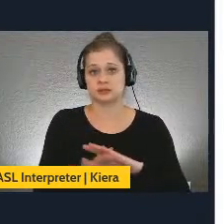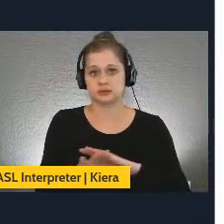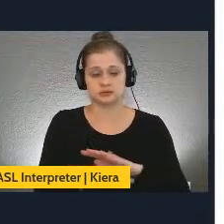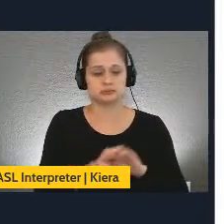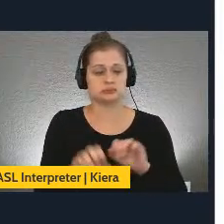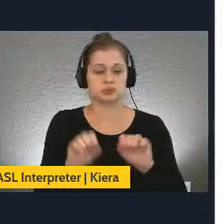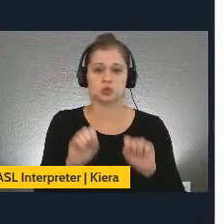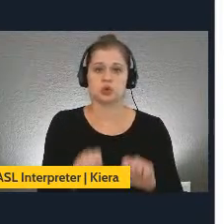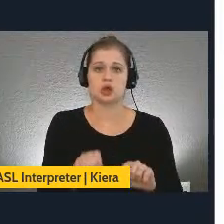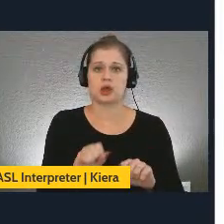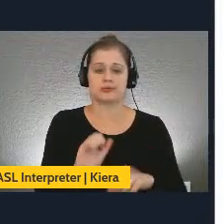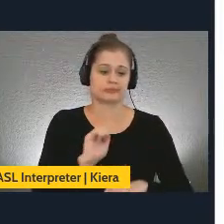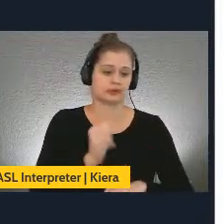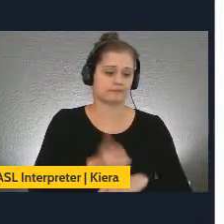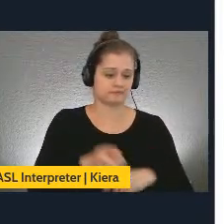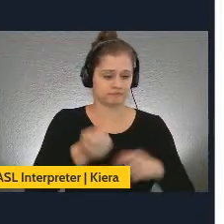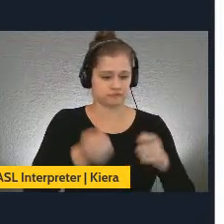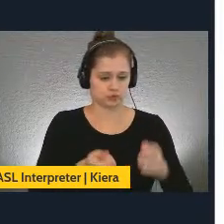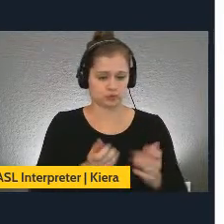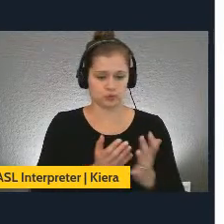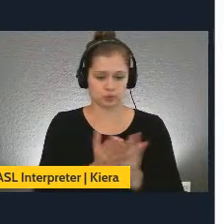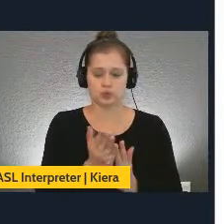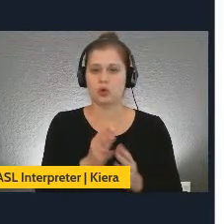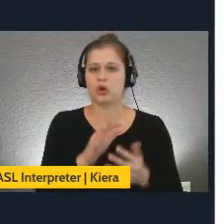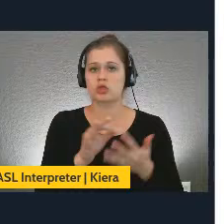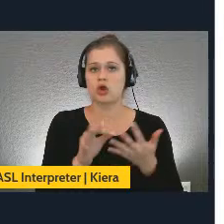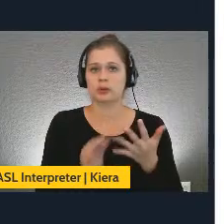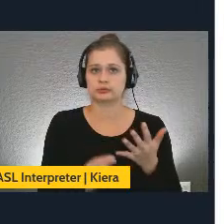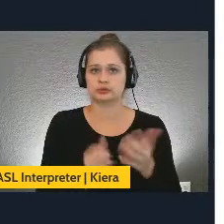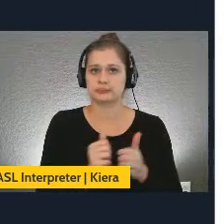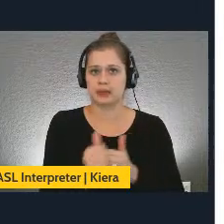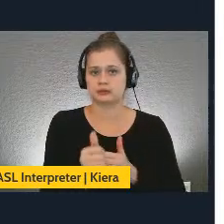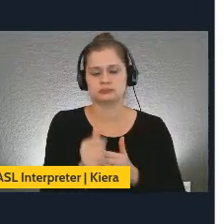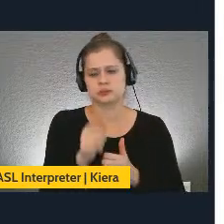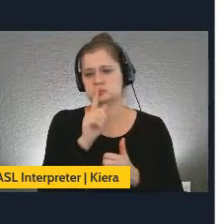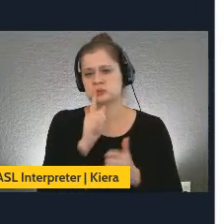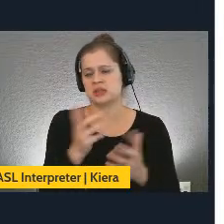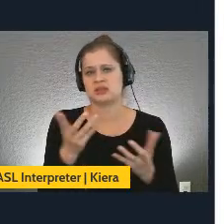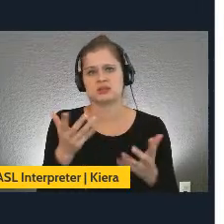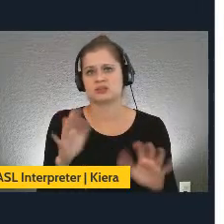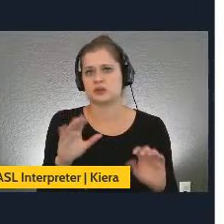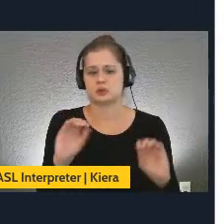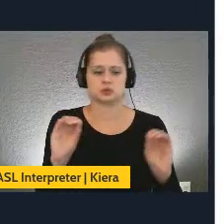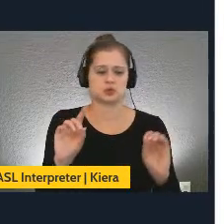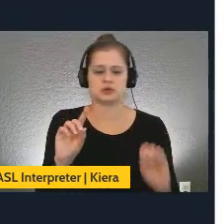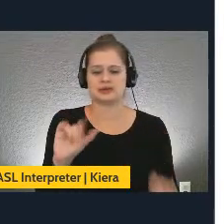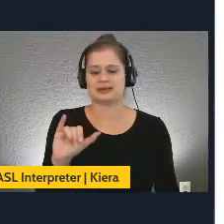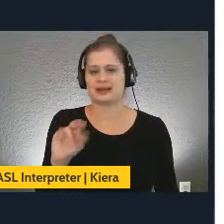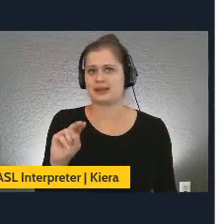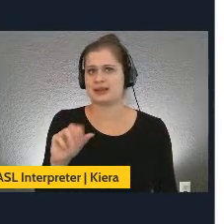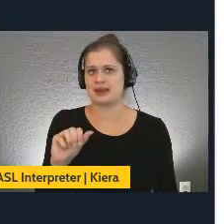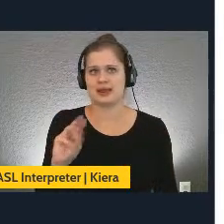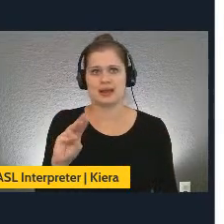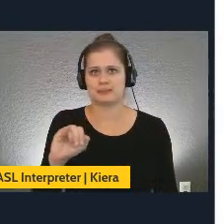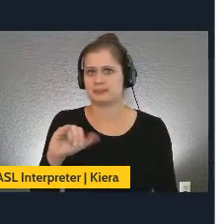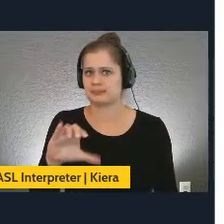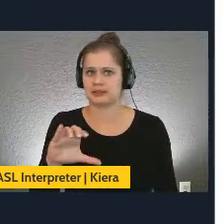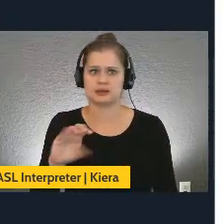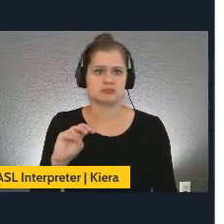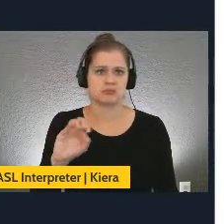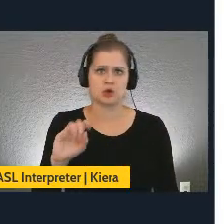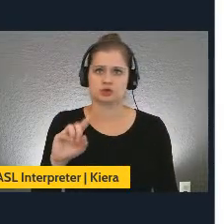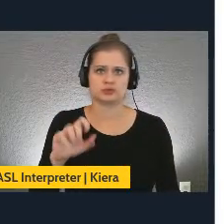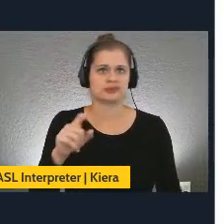configure it through all these options passed, but that's basically it. There's no dynamic things. Modules can't interact with other